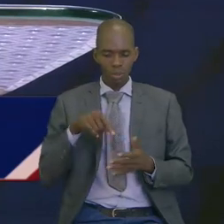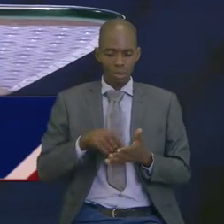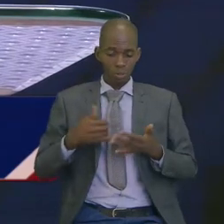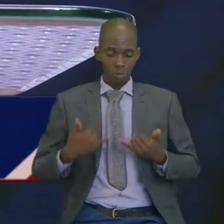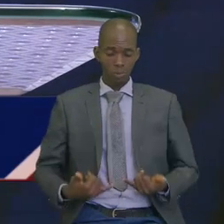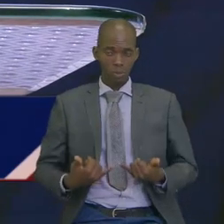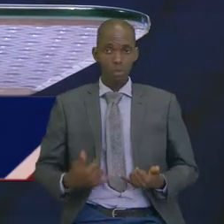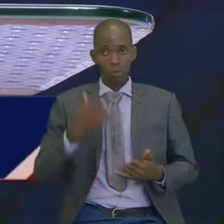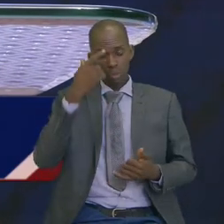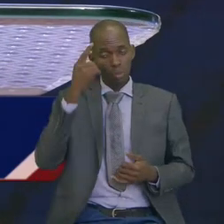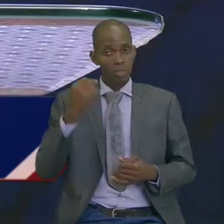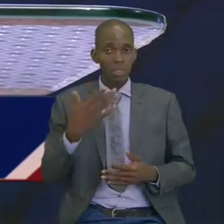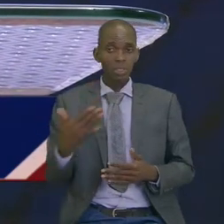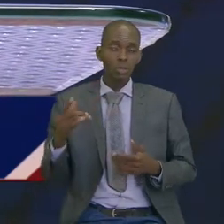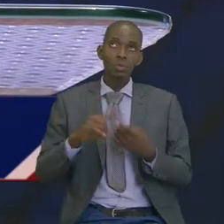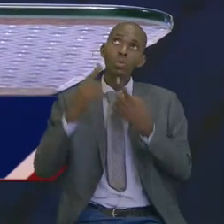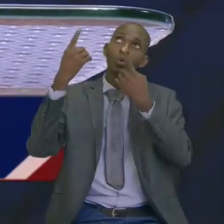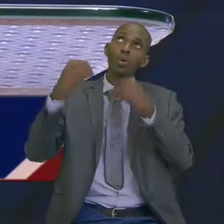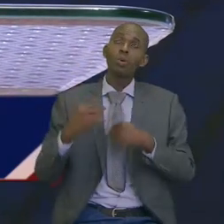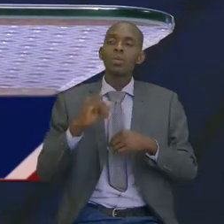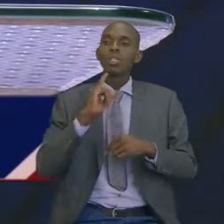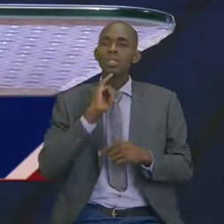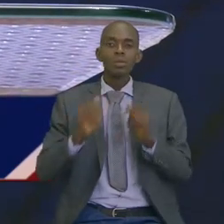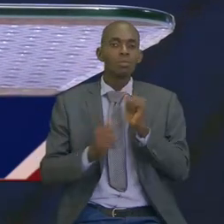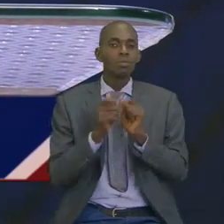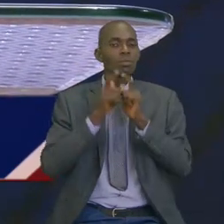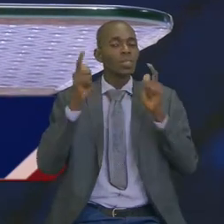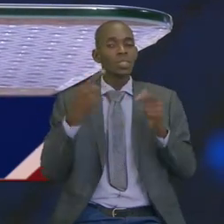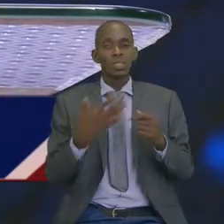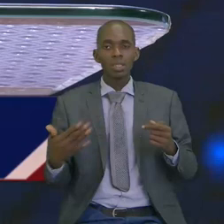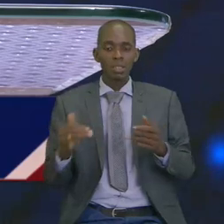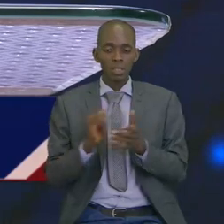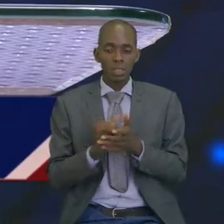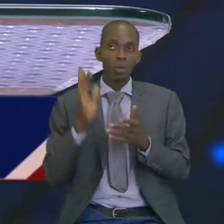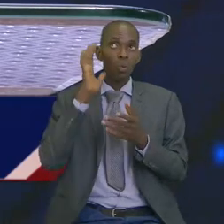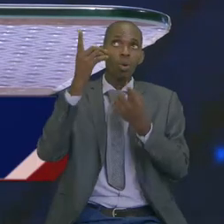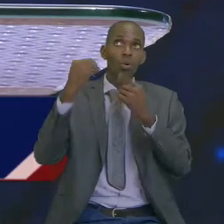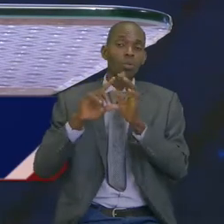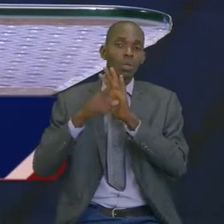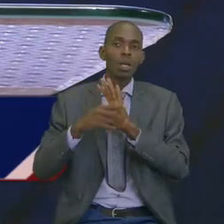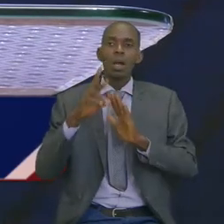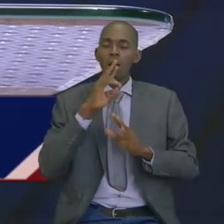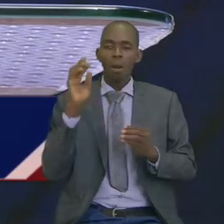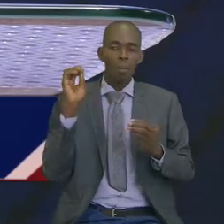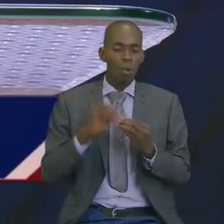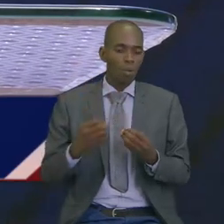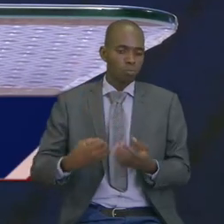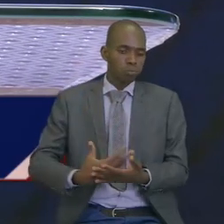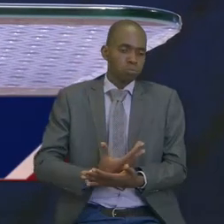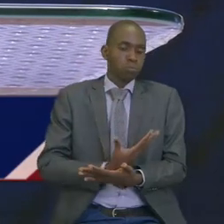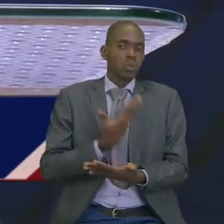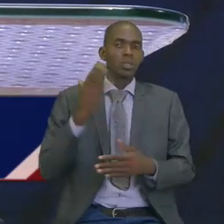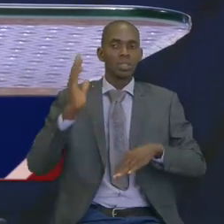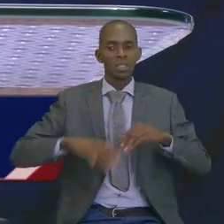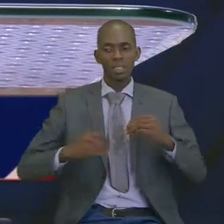the things to come, they are greater. The things to come are more impacting than the things of the